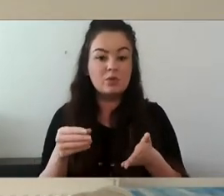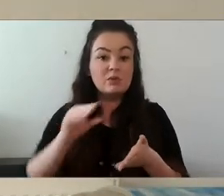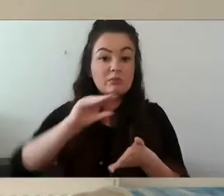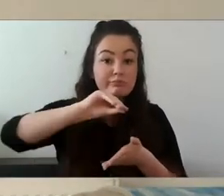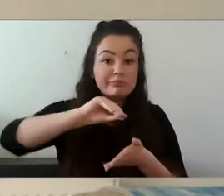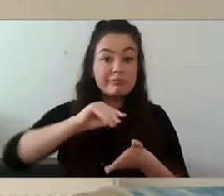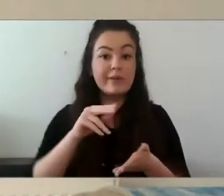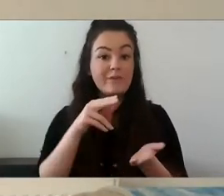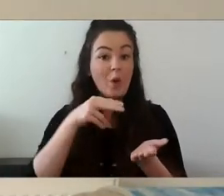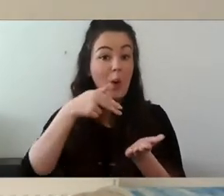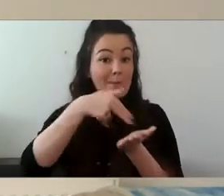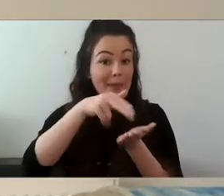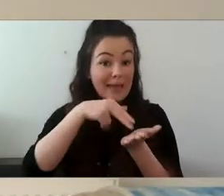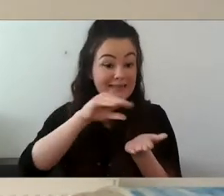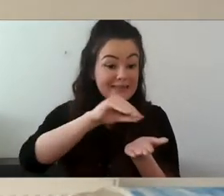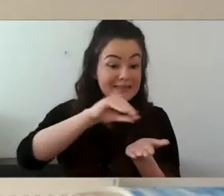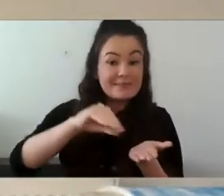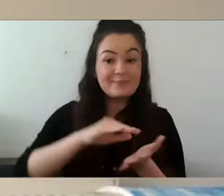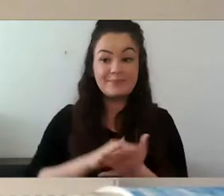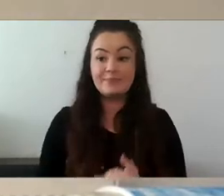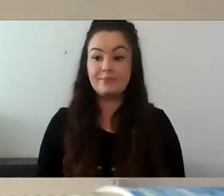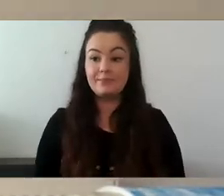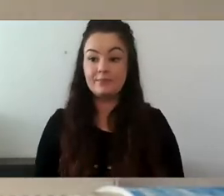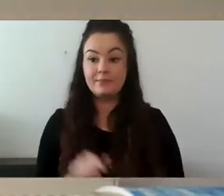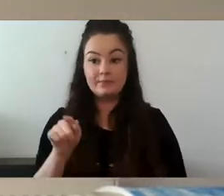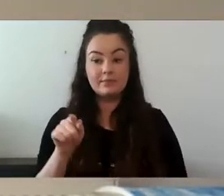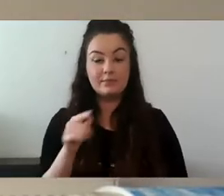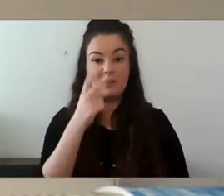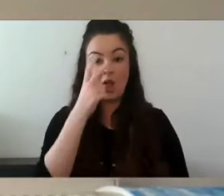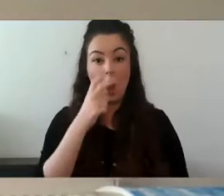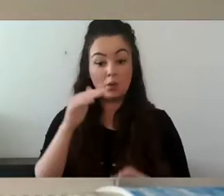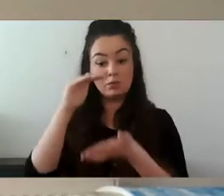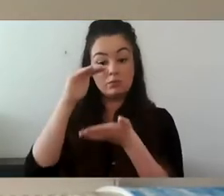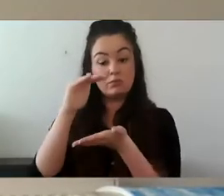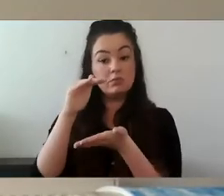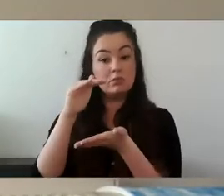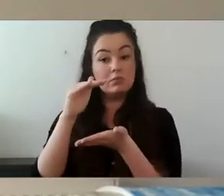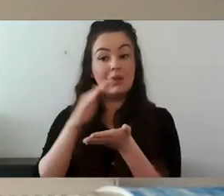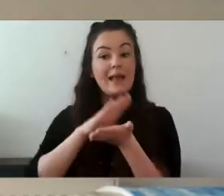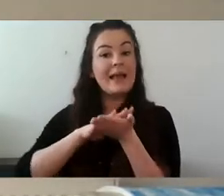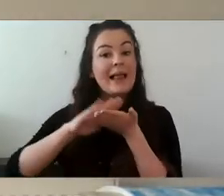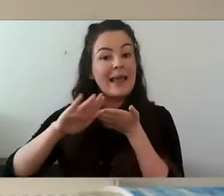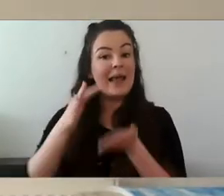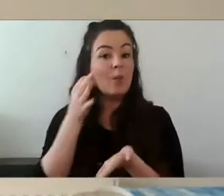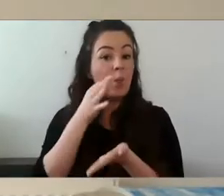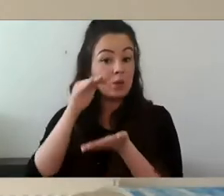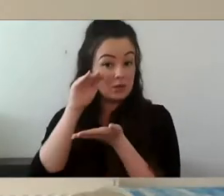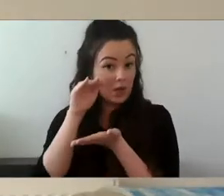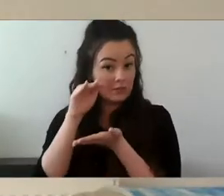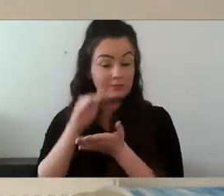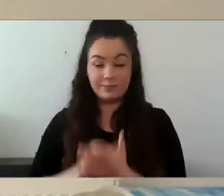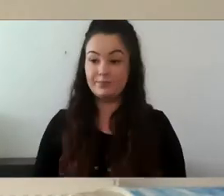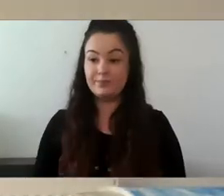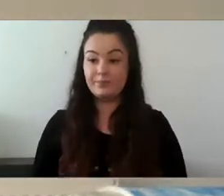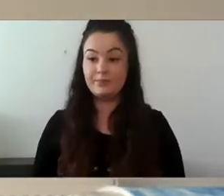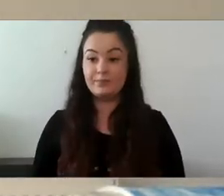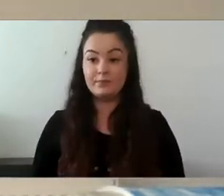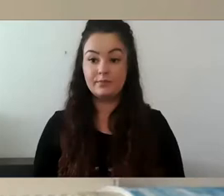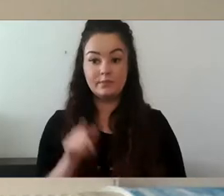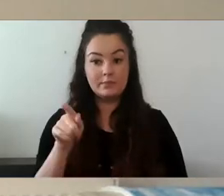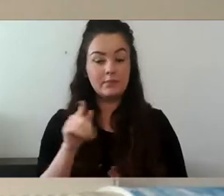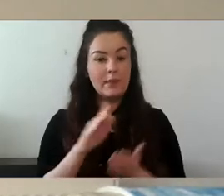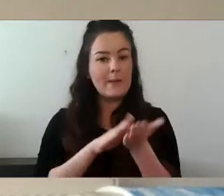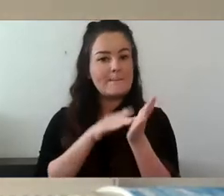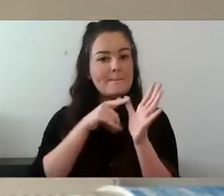to squeeze your paints out onto. An old container of clean water.